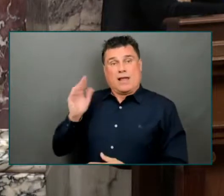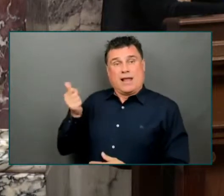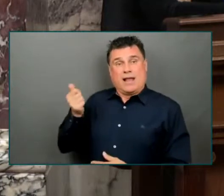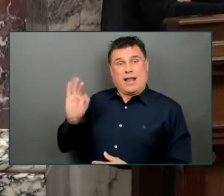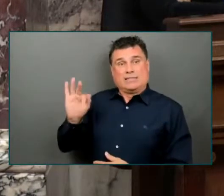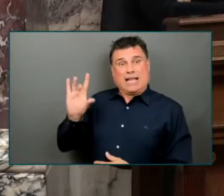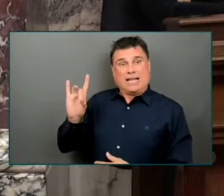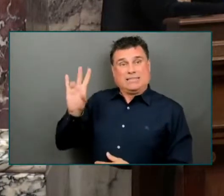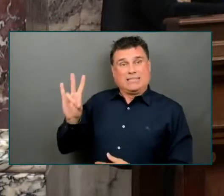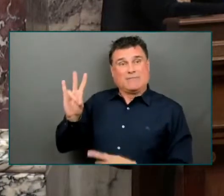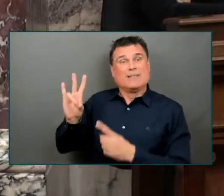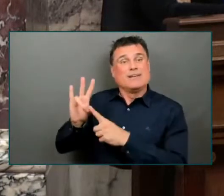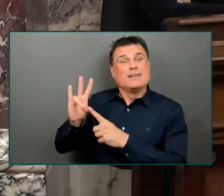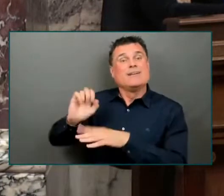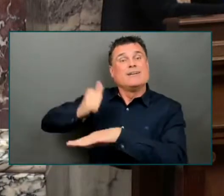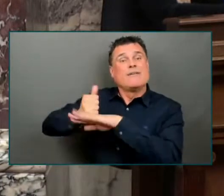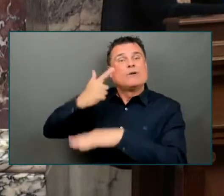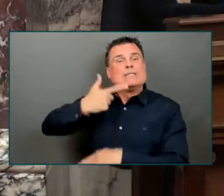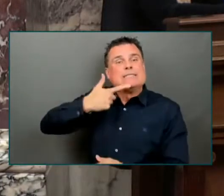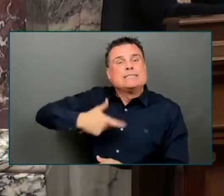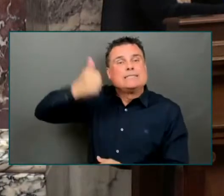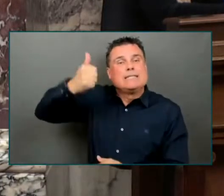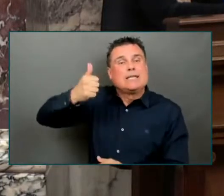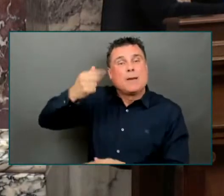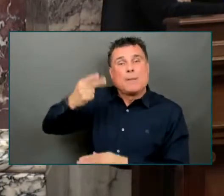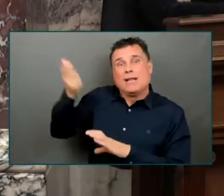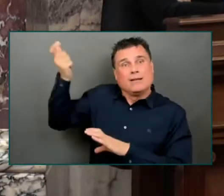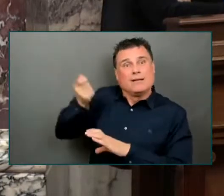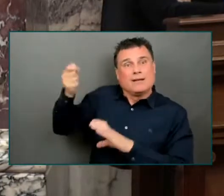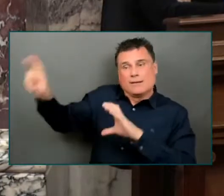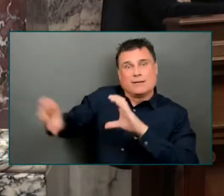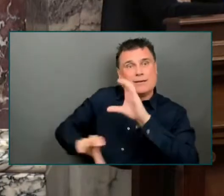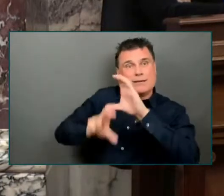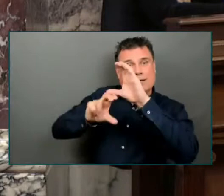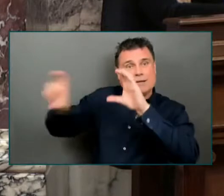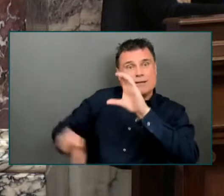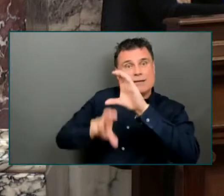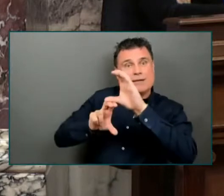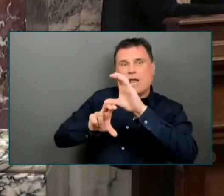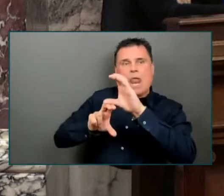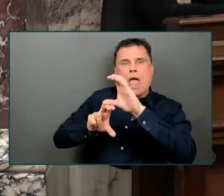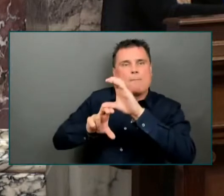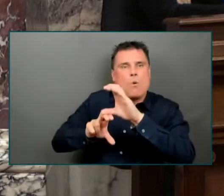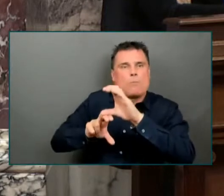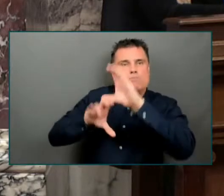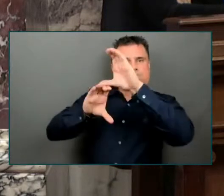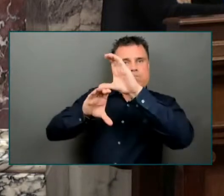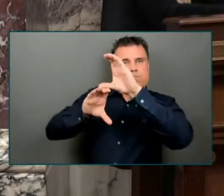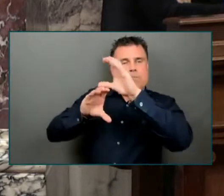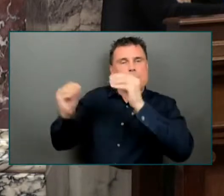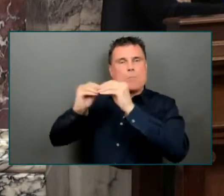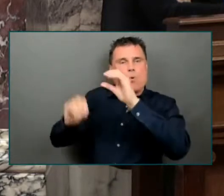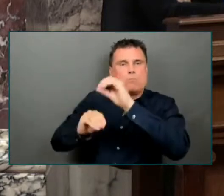supplement. Soon, 80,000 low-income seniors will have a little extra money to pay their bills each month.